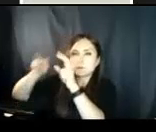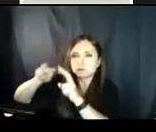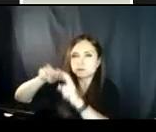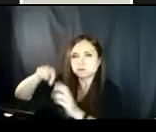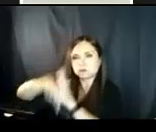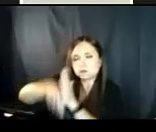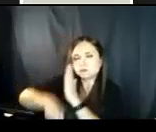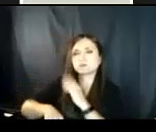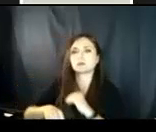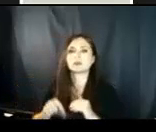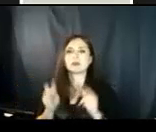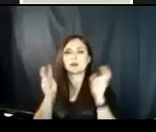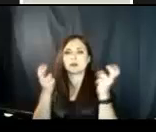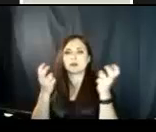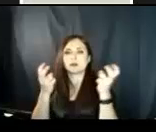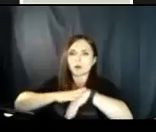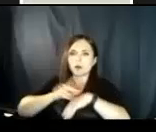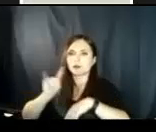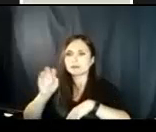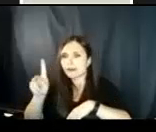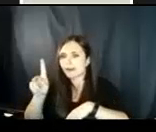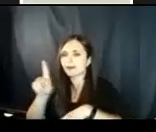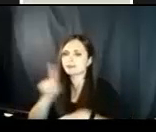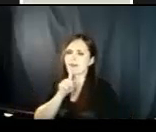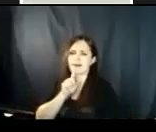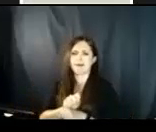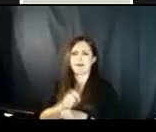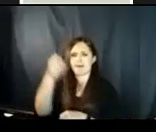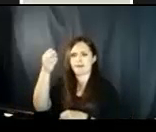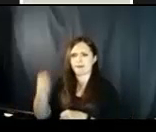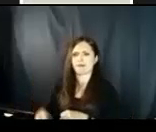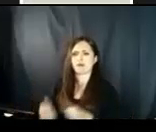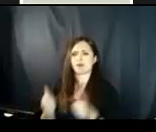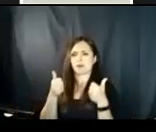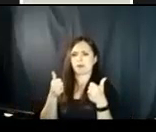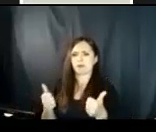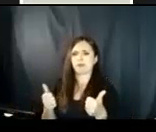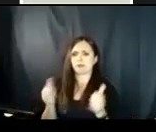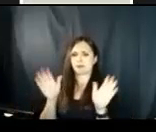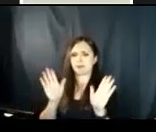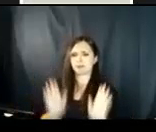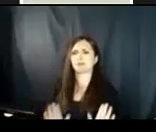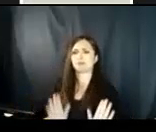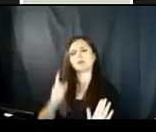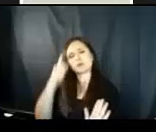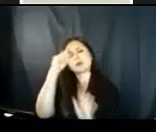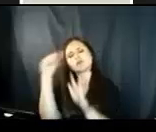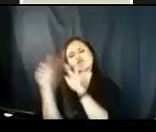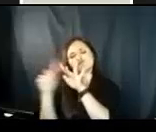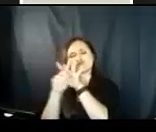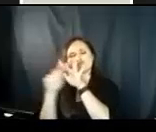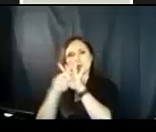task. Absolutely. Those are some great things that we think when we come to